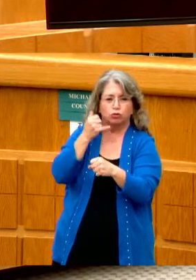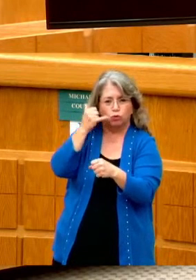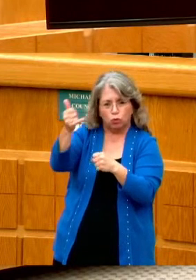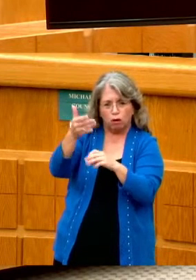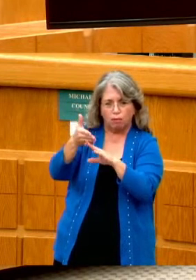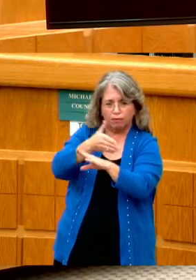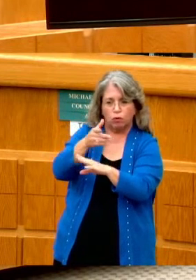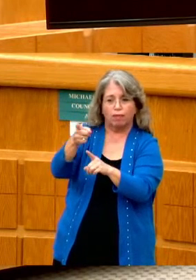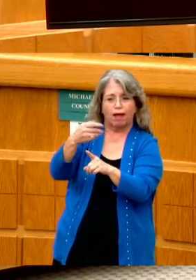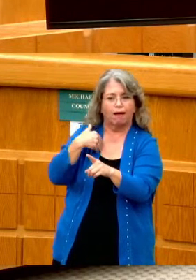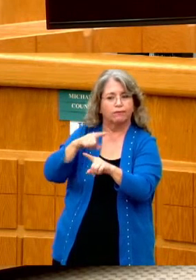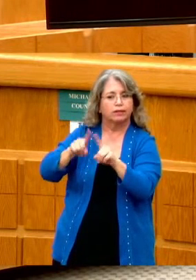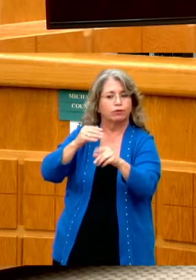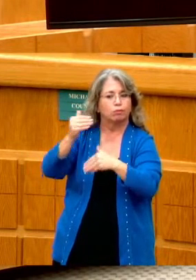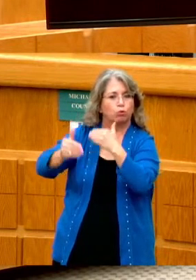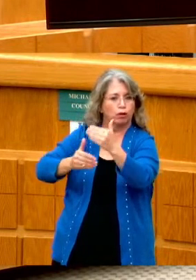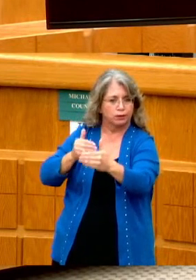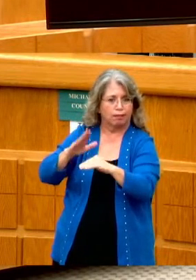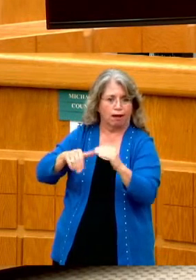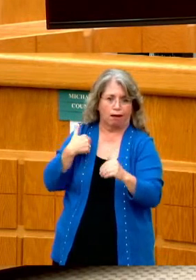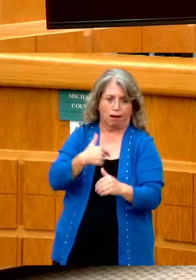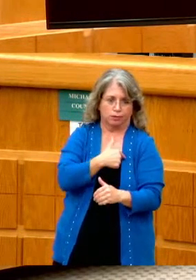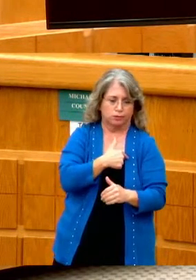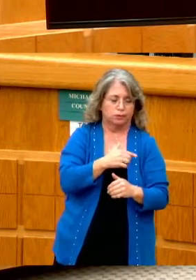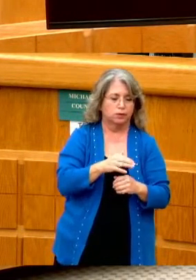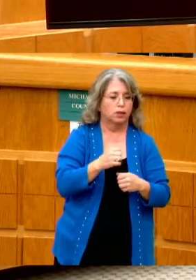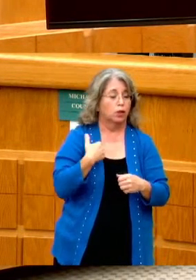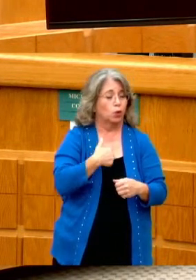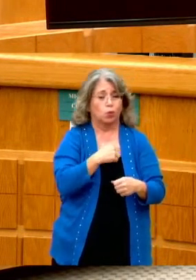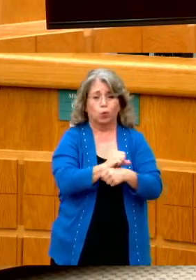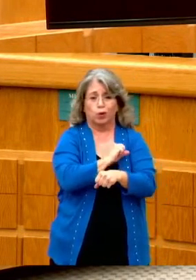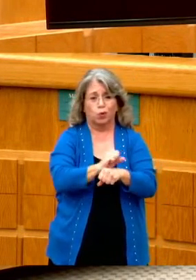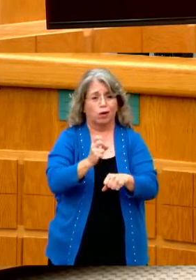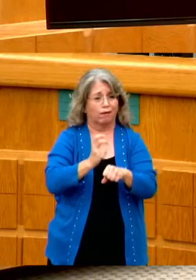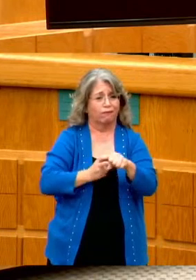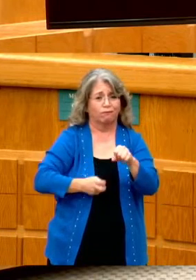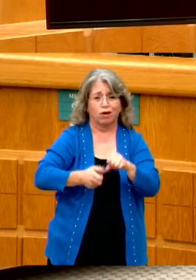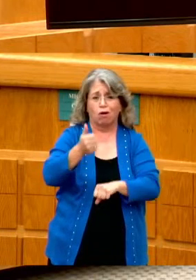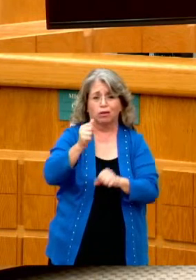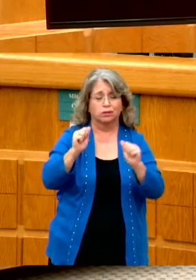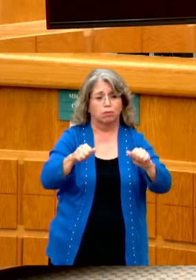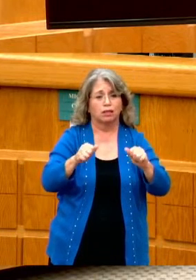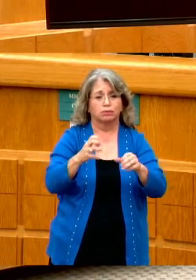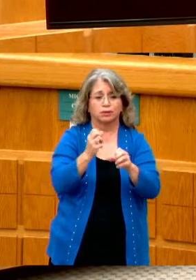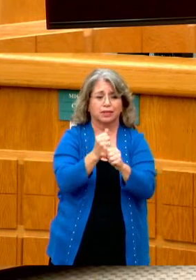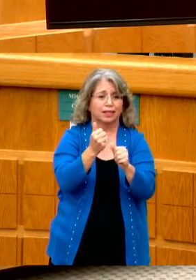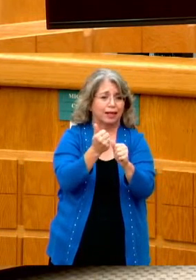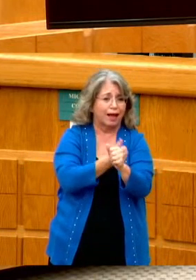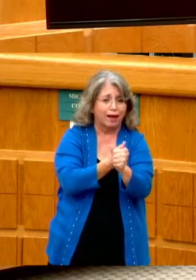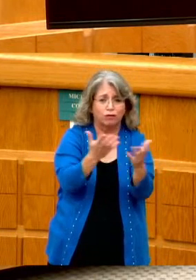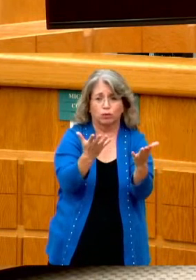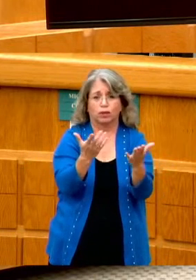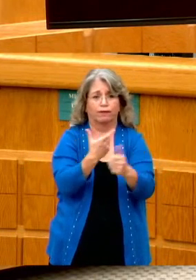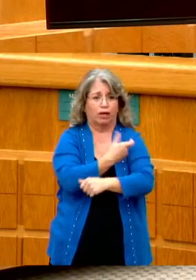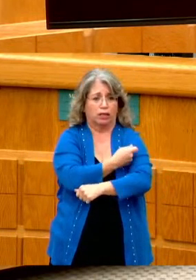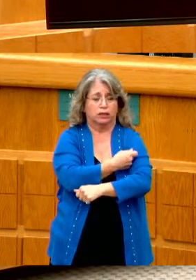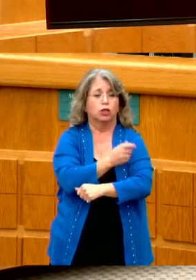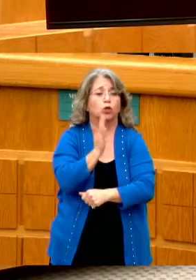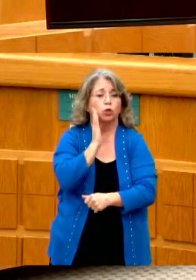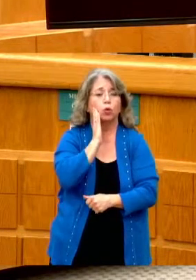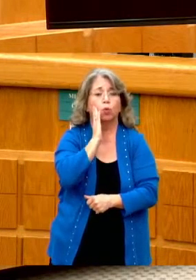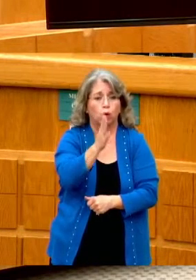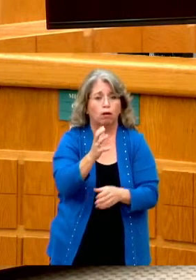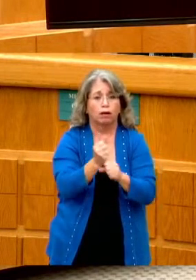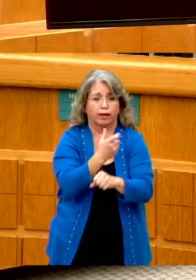than we do. We are working as fast and hard as possible to get everybody vaccinated. You will be